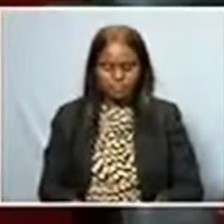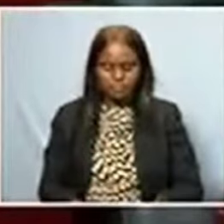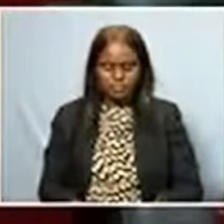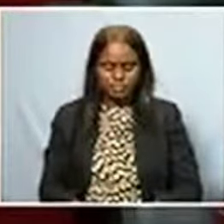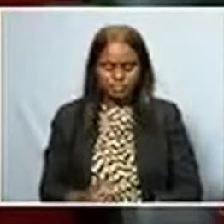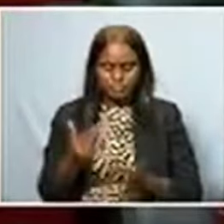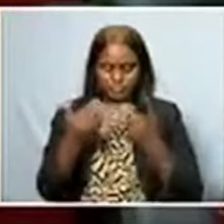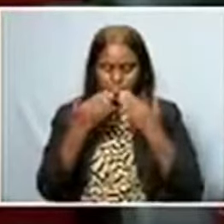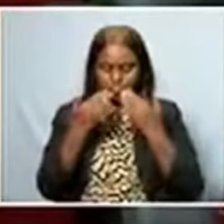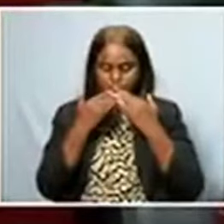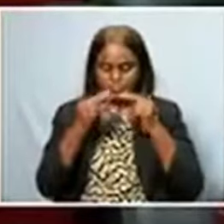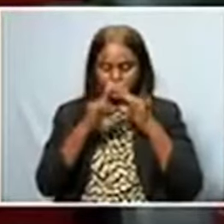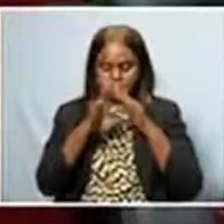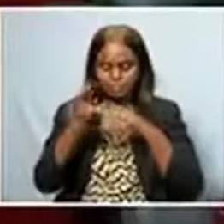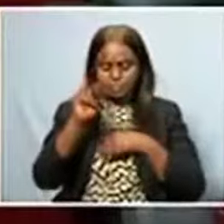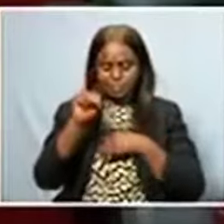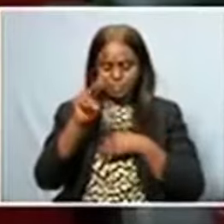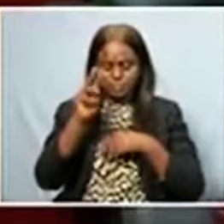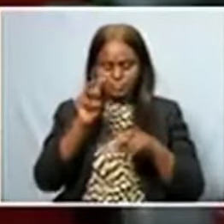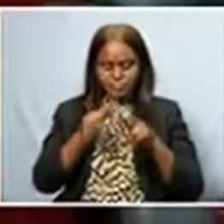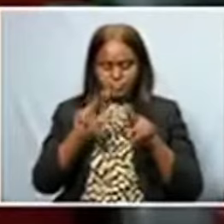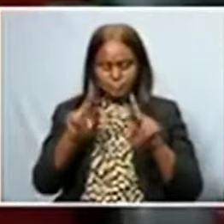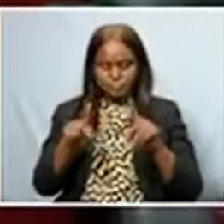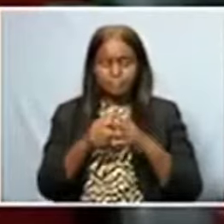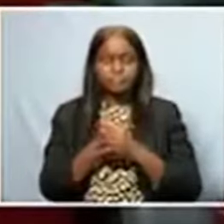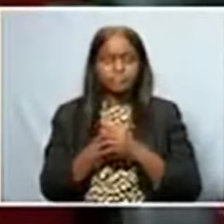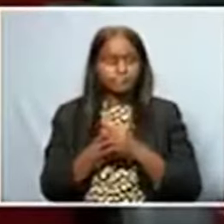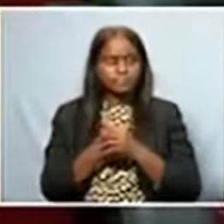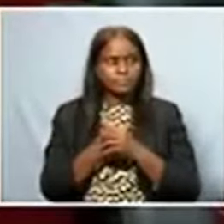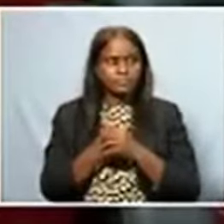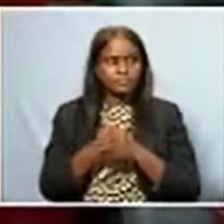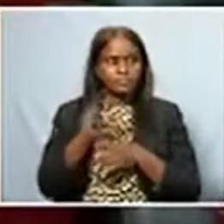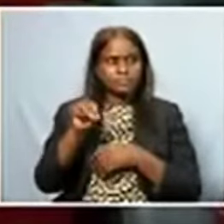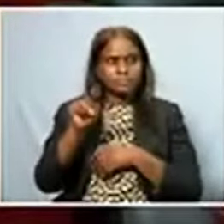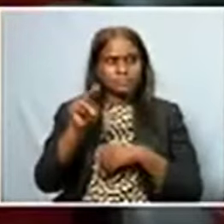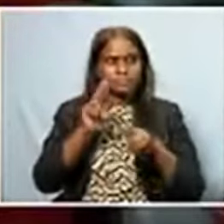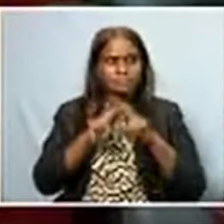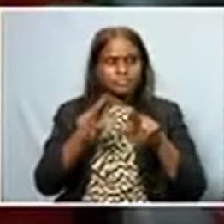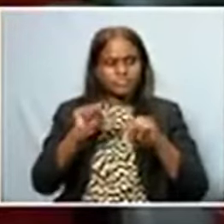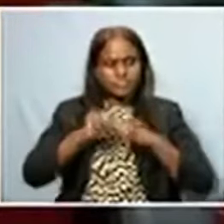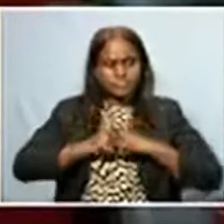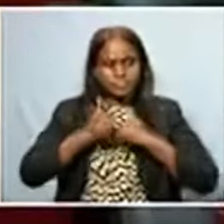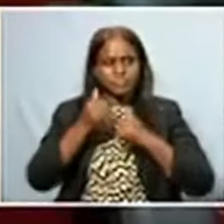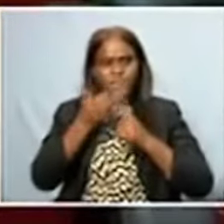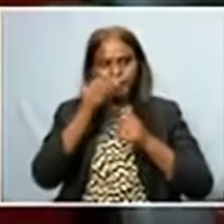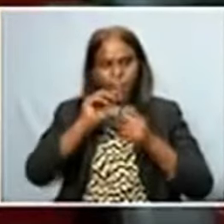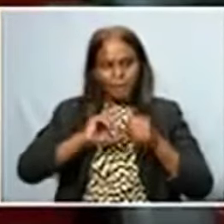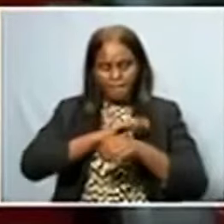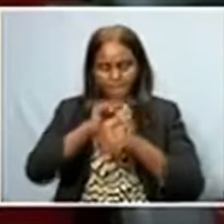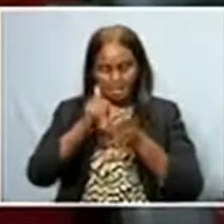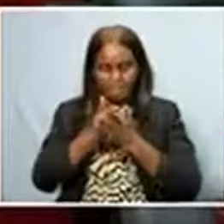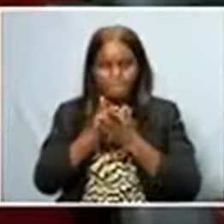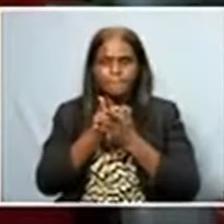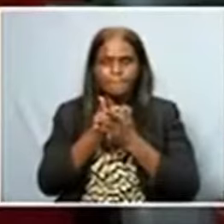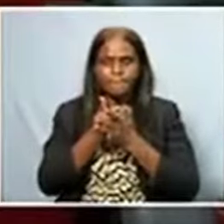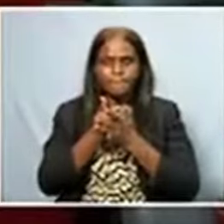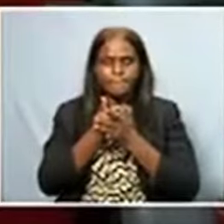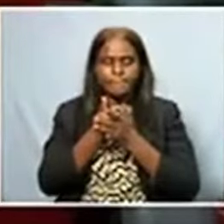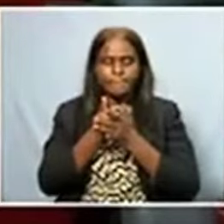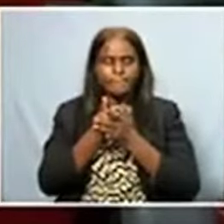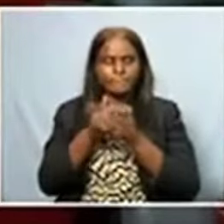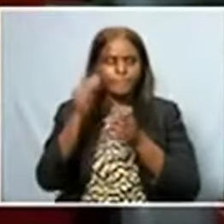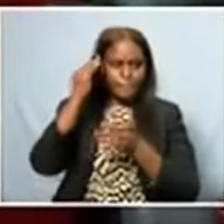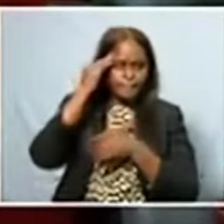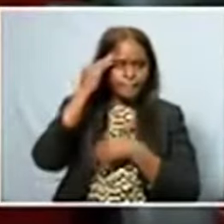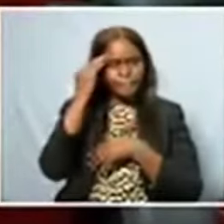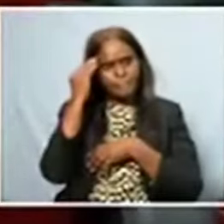Thank you very much, Mr. Chairperson. Mr. Chairperson, we should all be